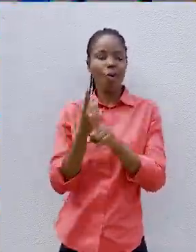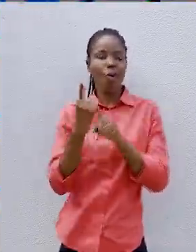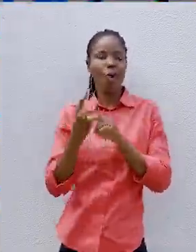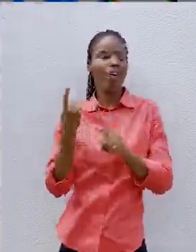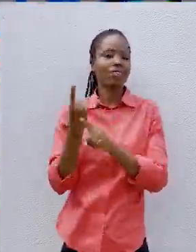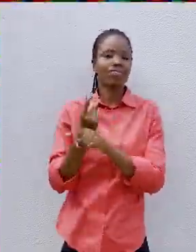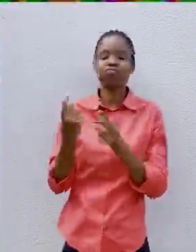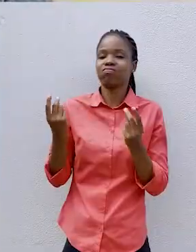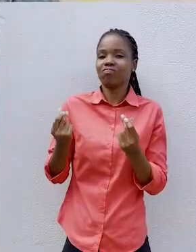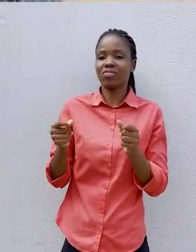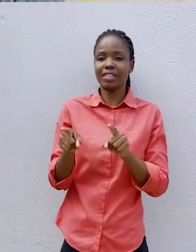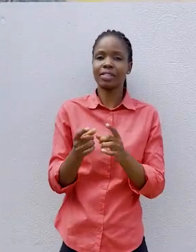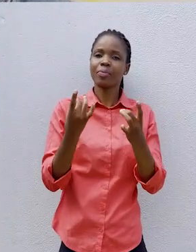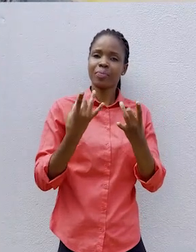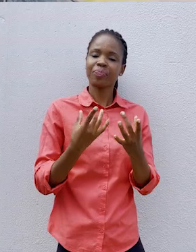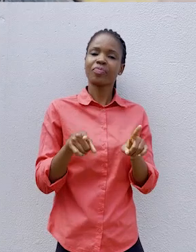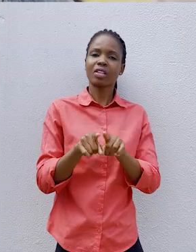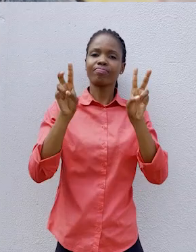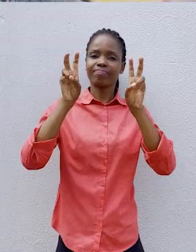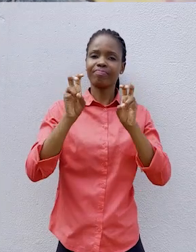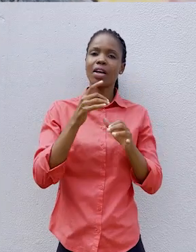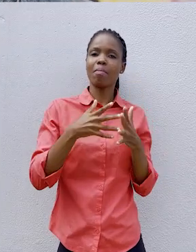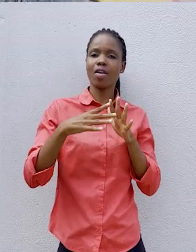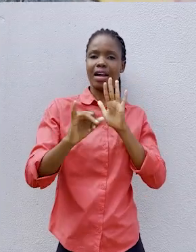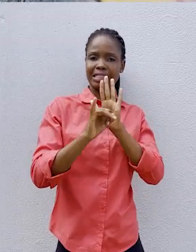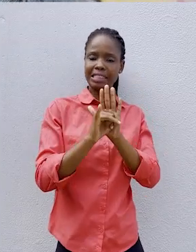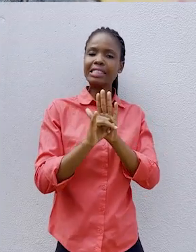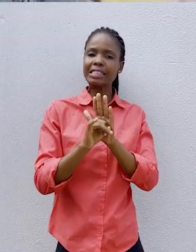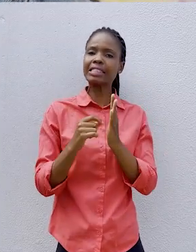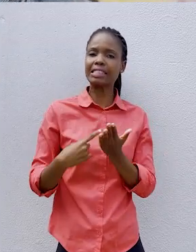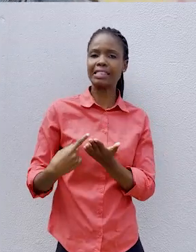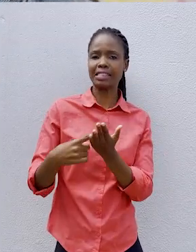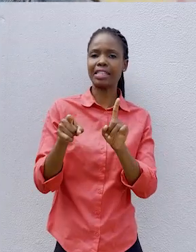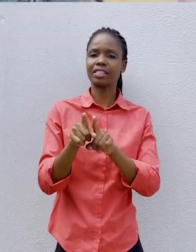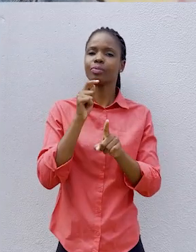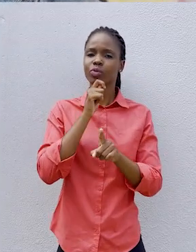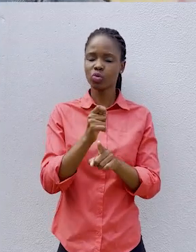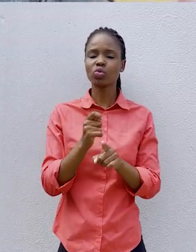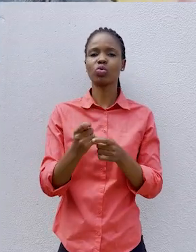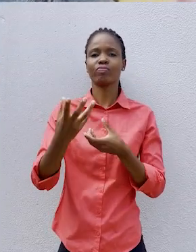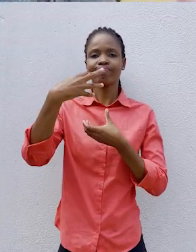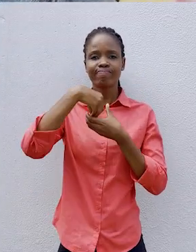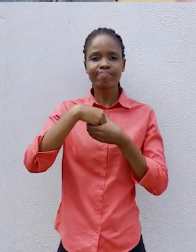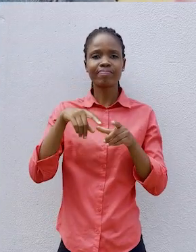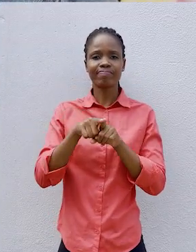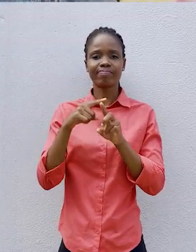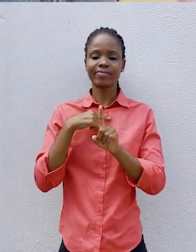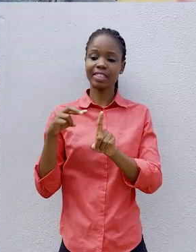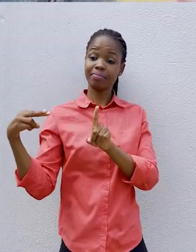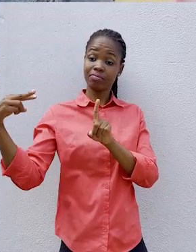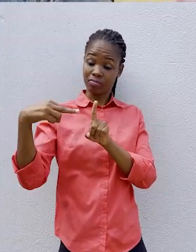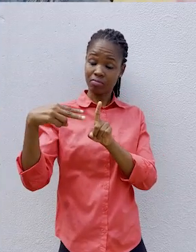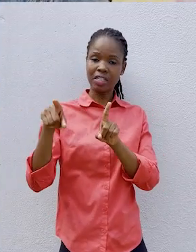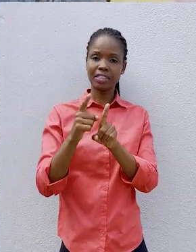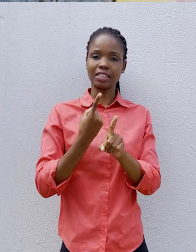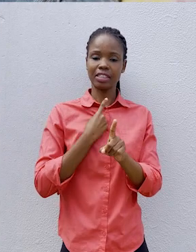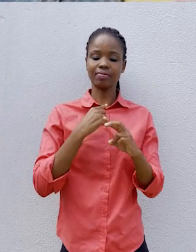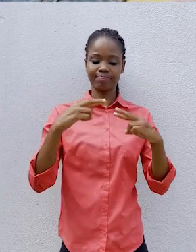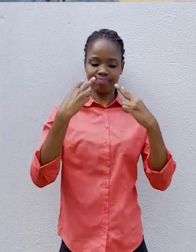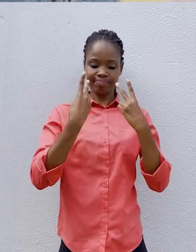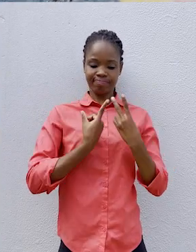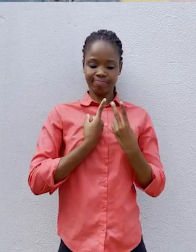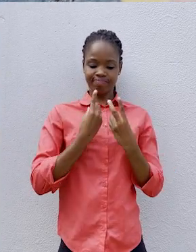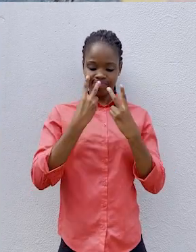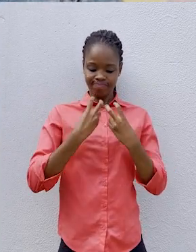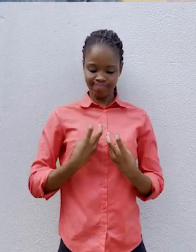vibe you're gonna hear right now. We just spoke about American identity and how it informs how people look at you and how you look